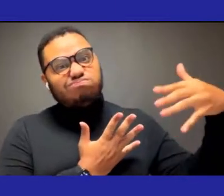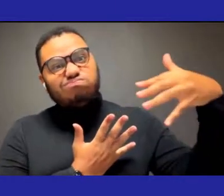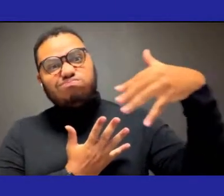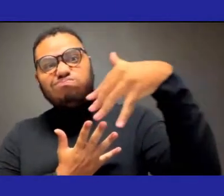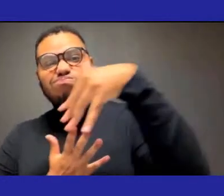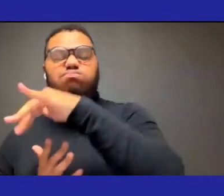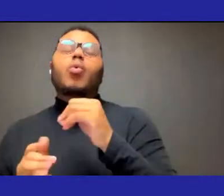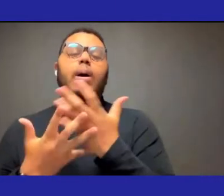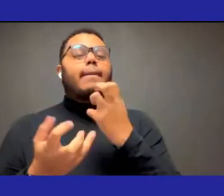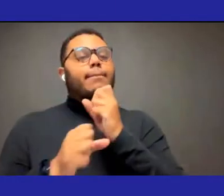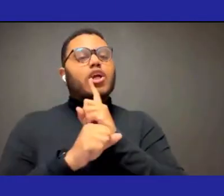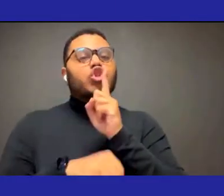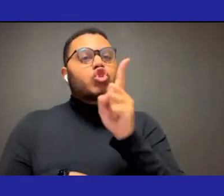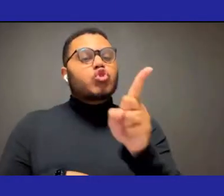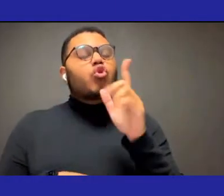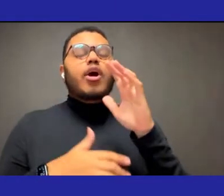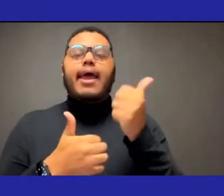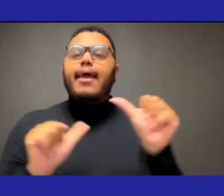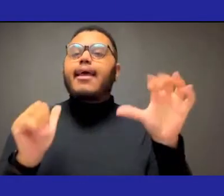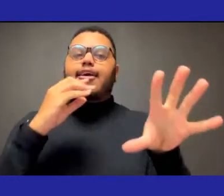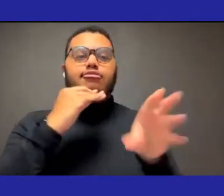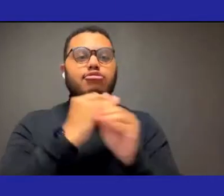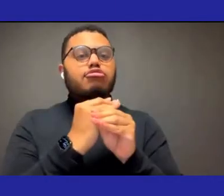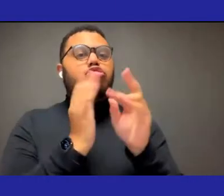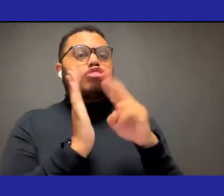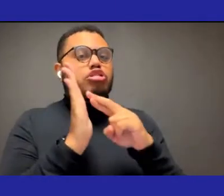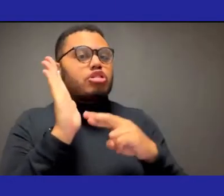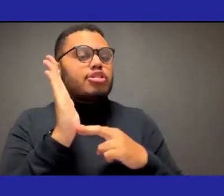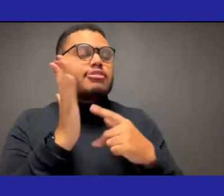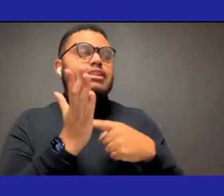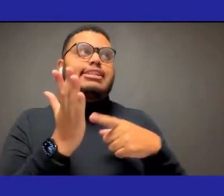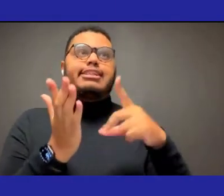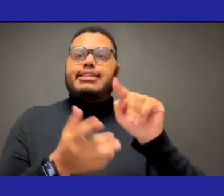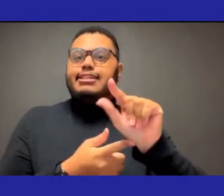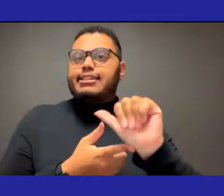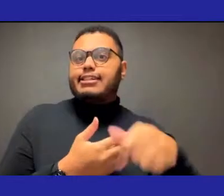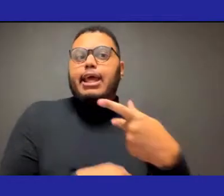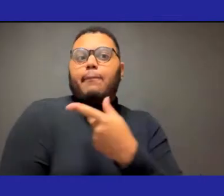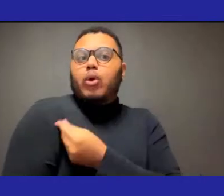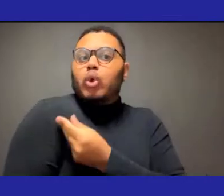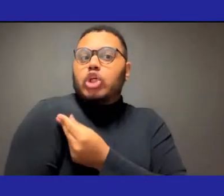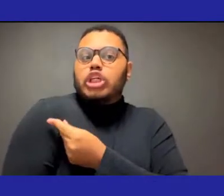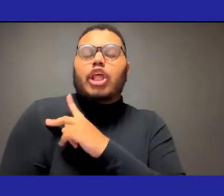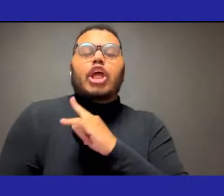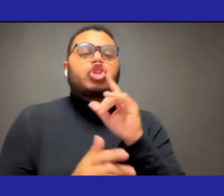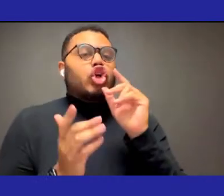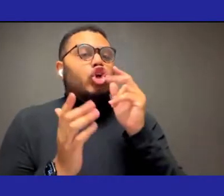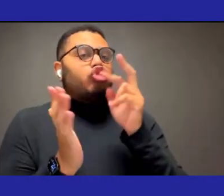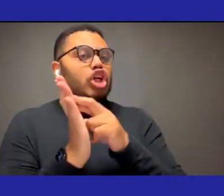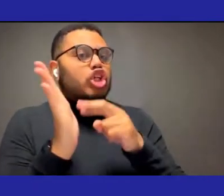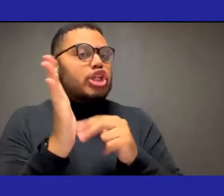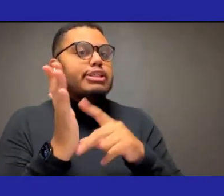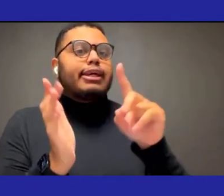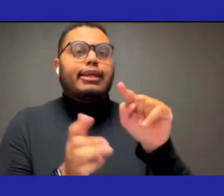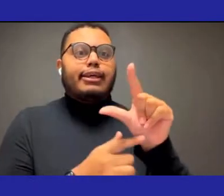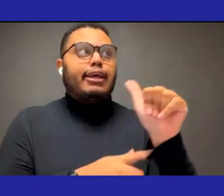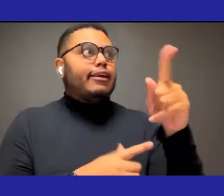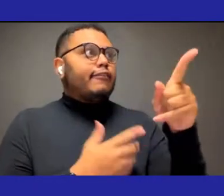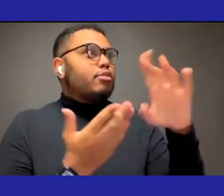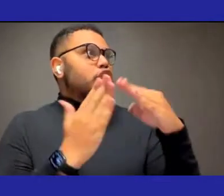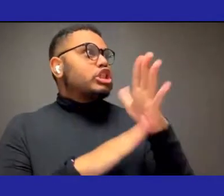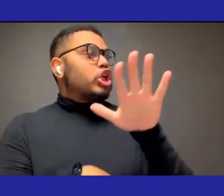additional registry data is immunization registry data from citywide immunization registry is